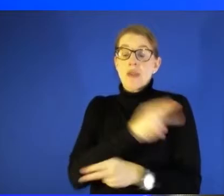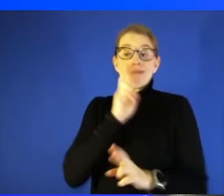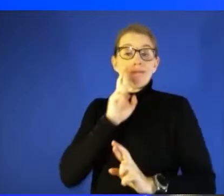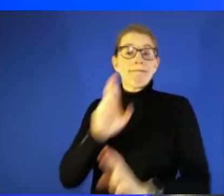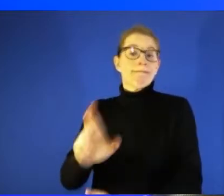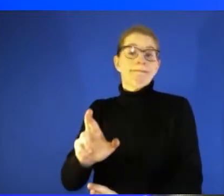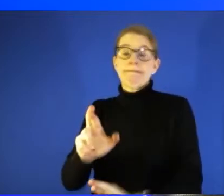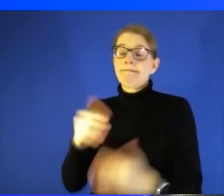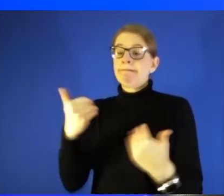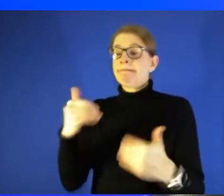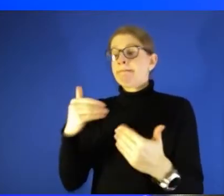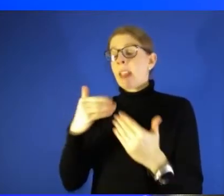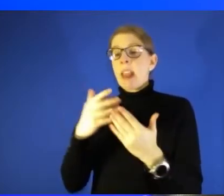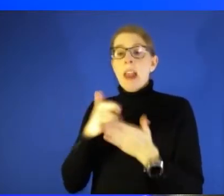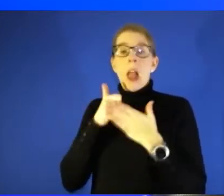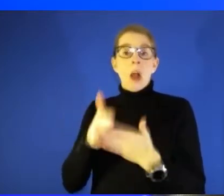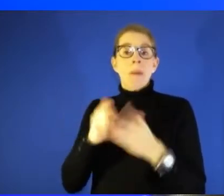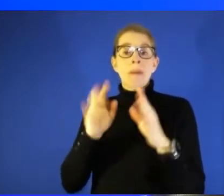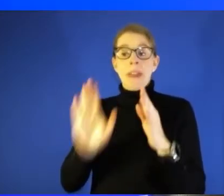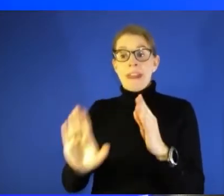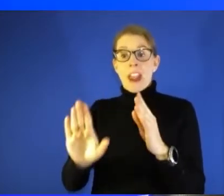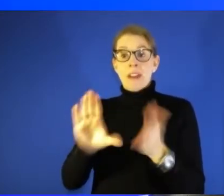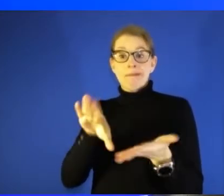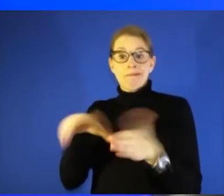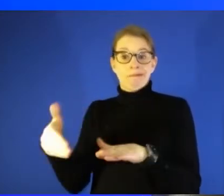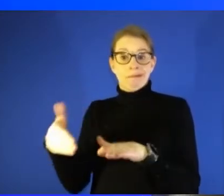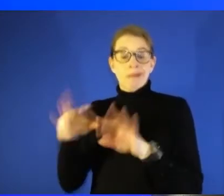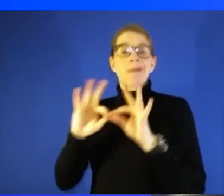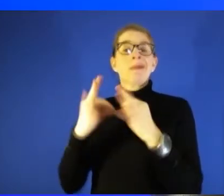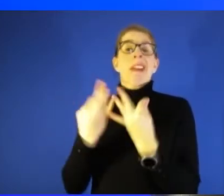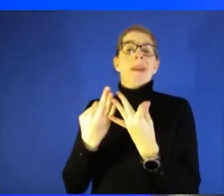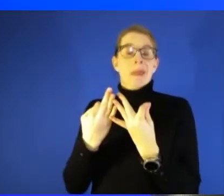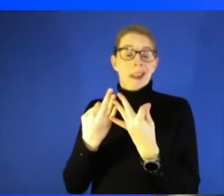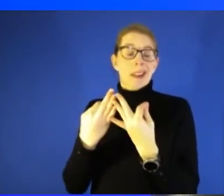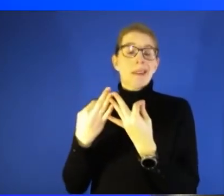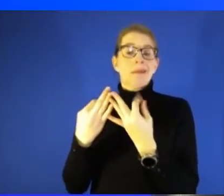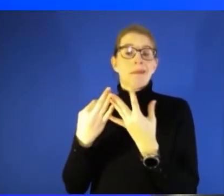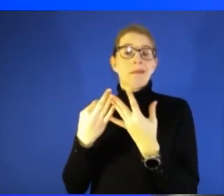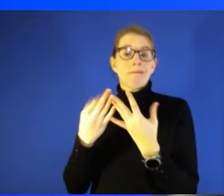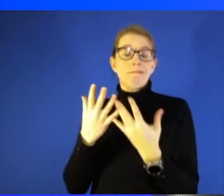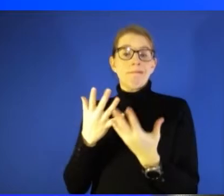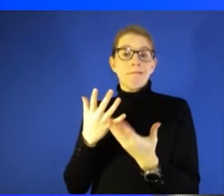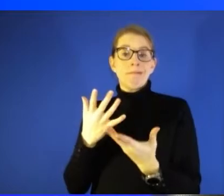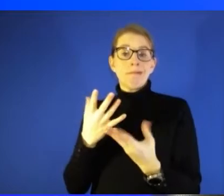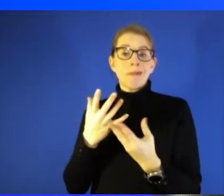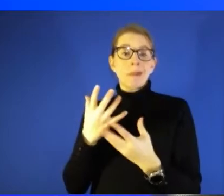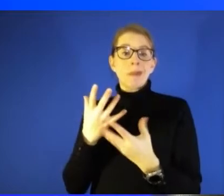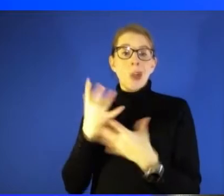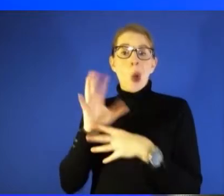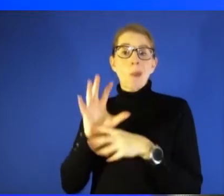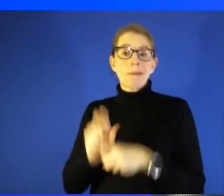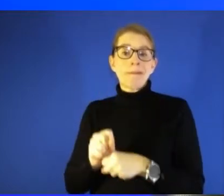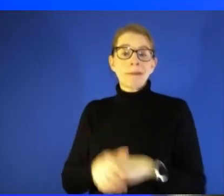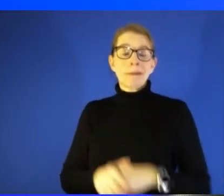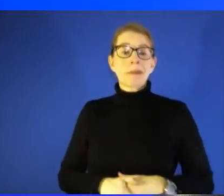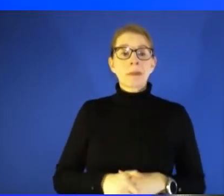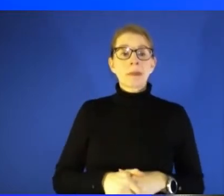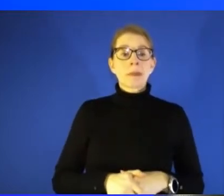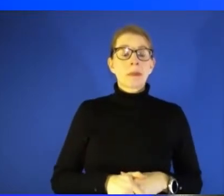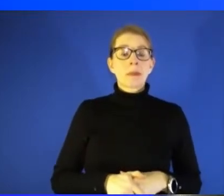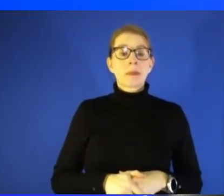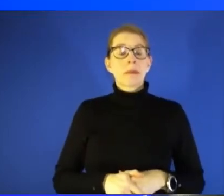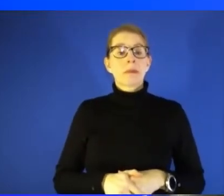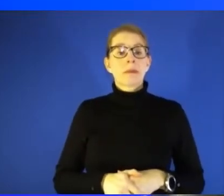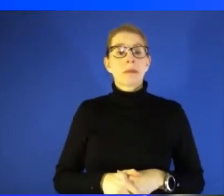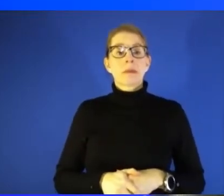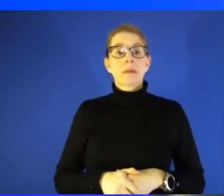families. But it's hard, you know, but it's very real. That people, you know, I think all of